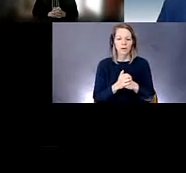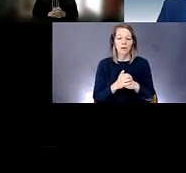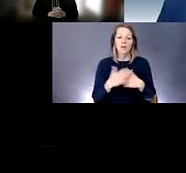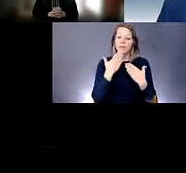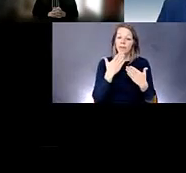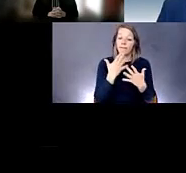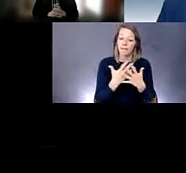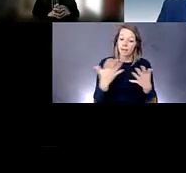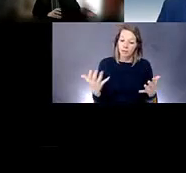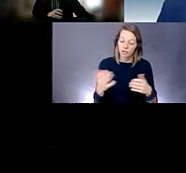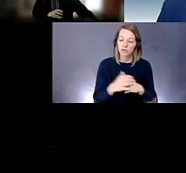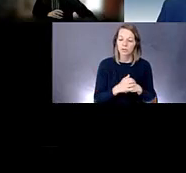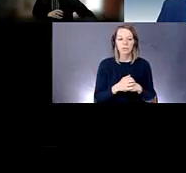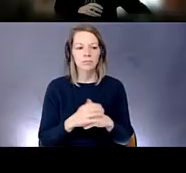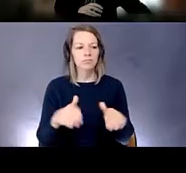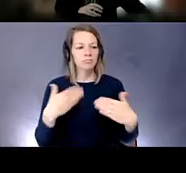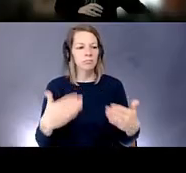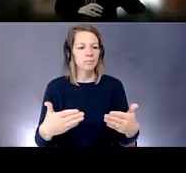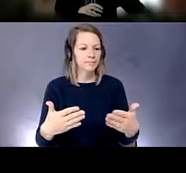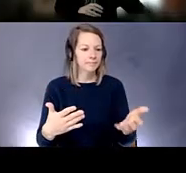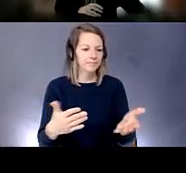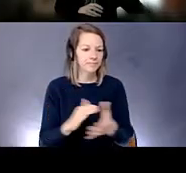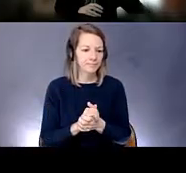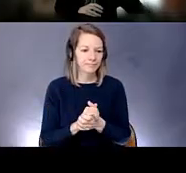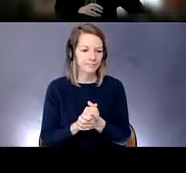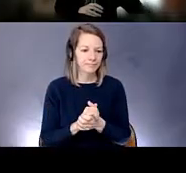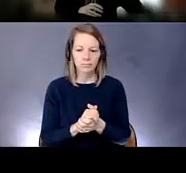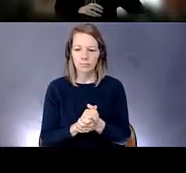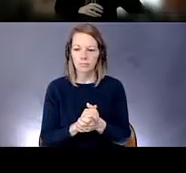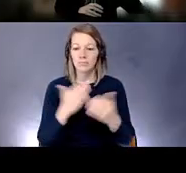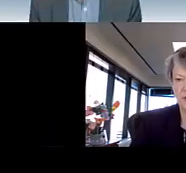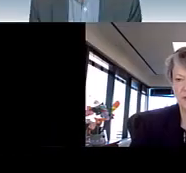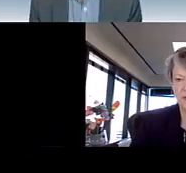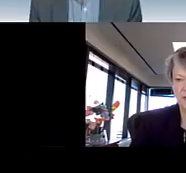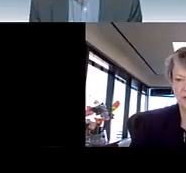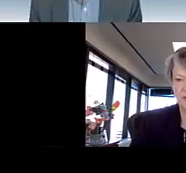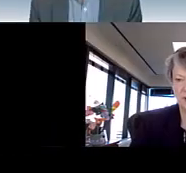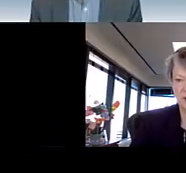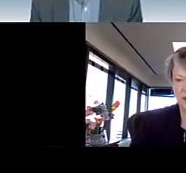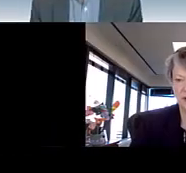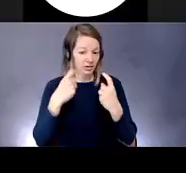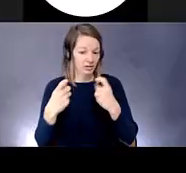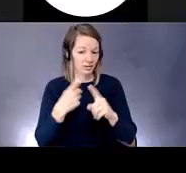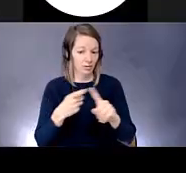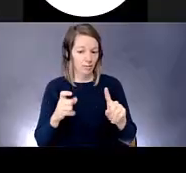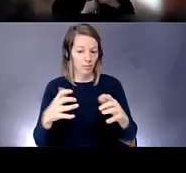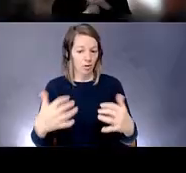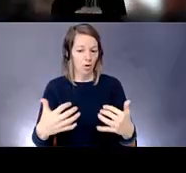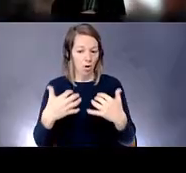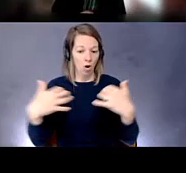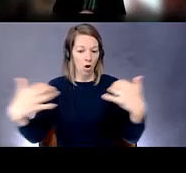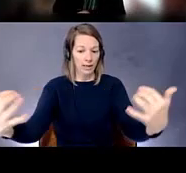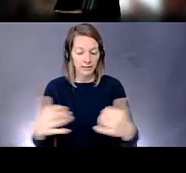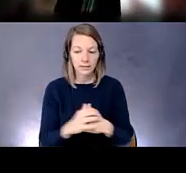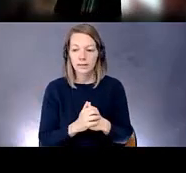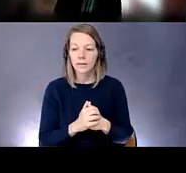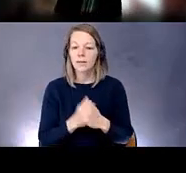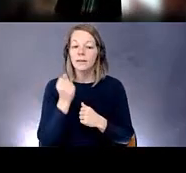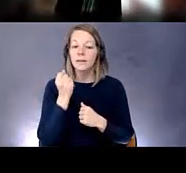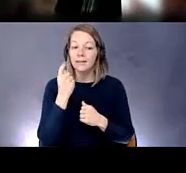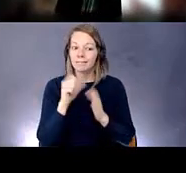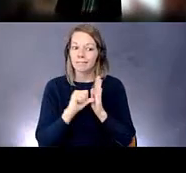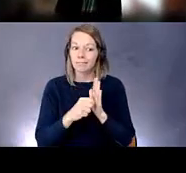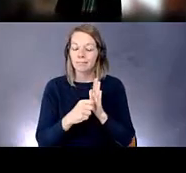you very much. Let's go to the next slide, please. And we are going to open it up to questions from the audience. I do want to underscore